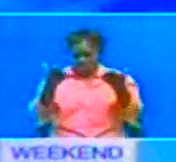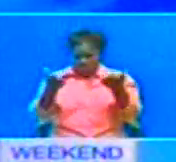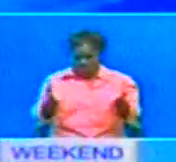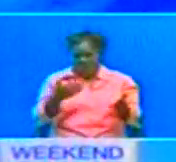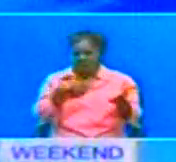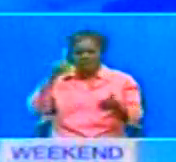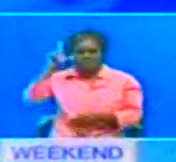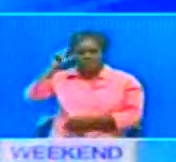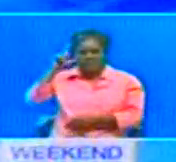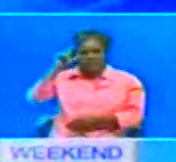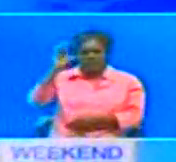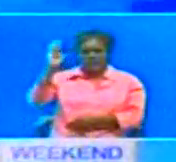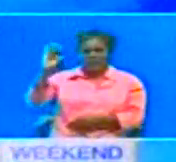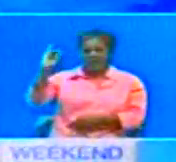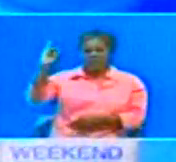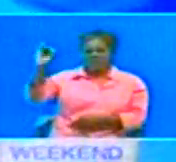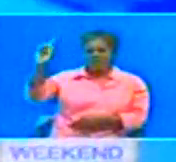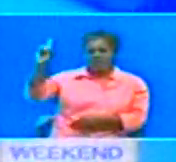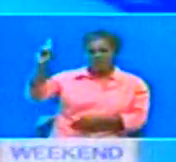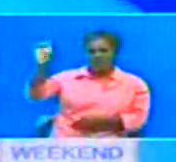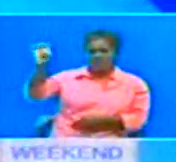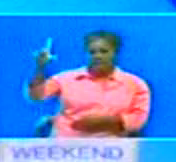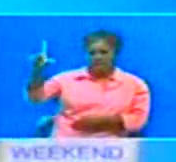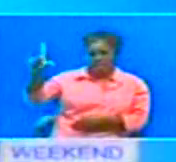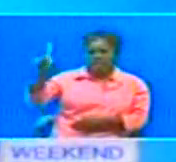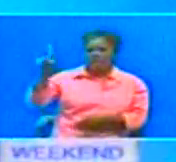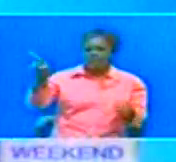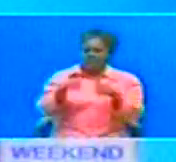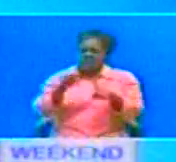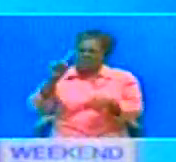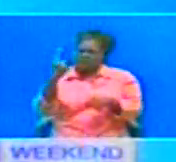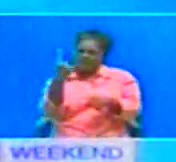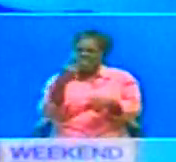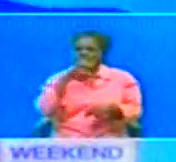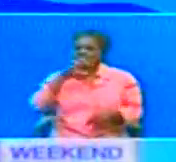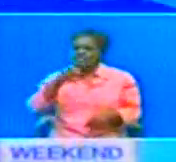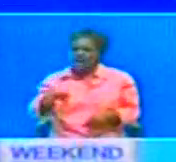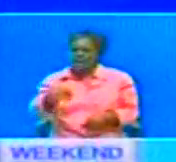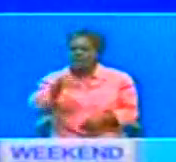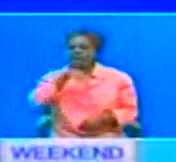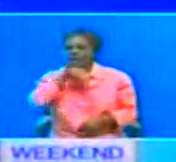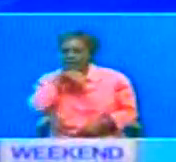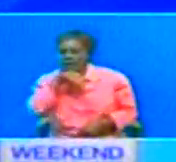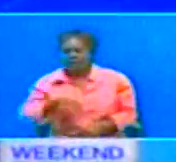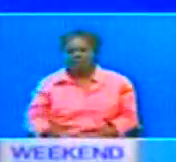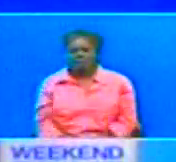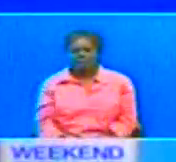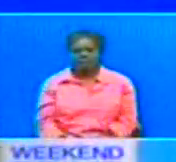some pictures of Fidel Odinga, a man who was, of course, the firstborn son of former Prime Minister Raila Odinga.